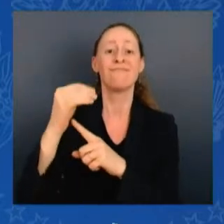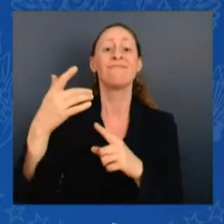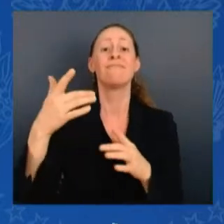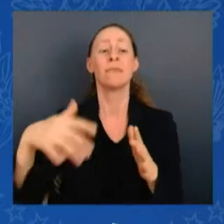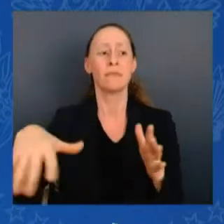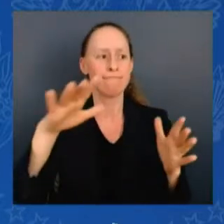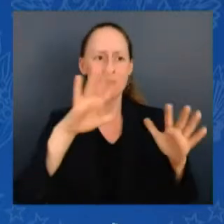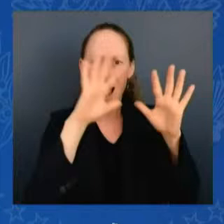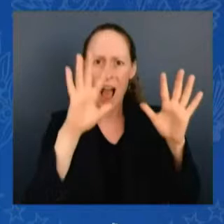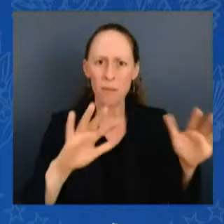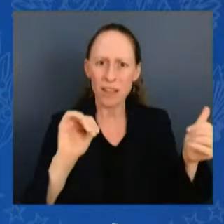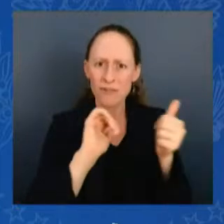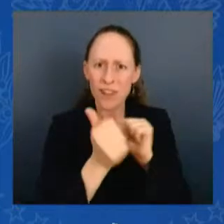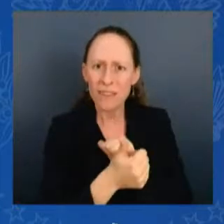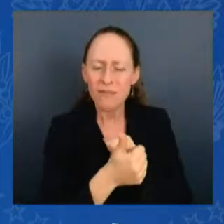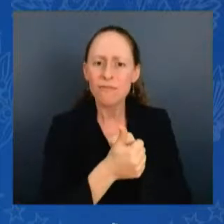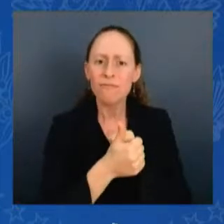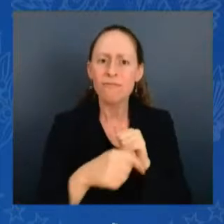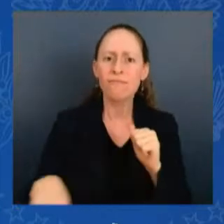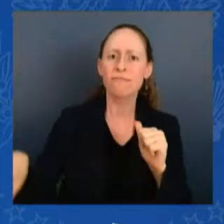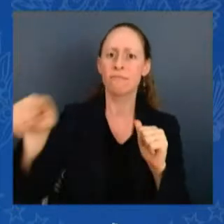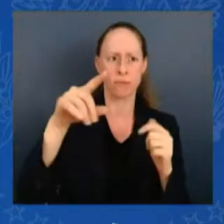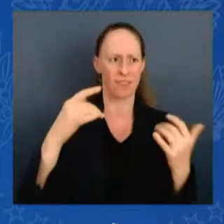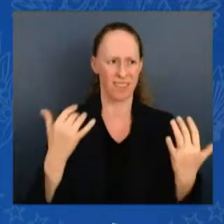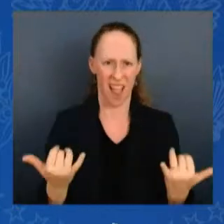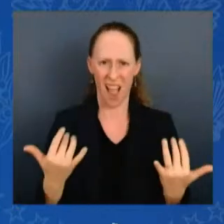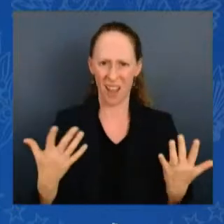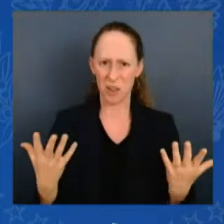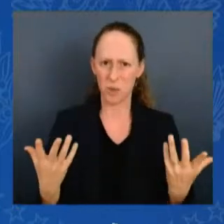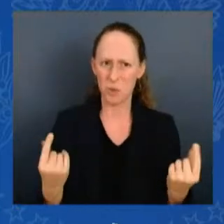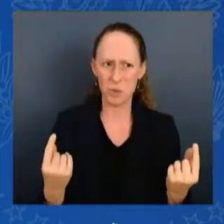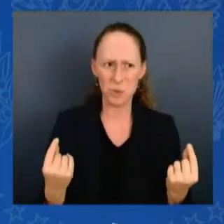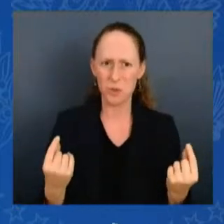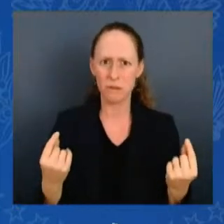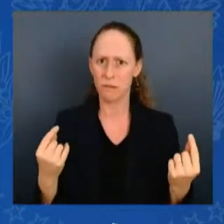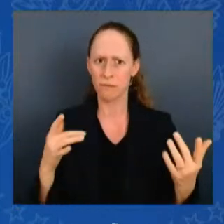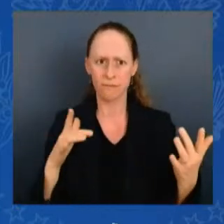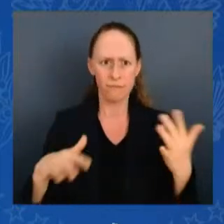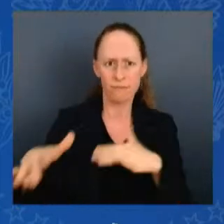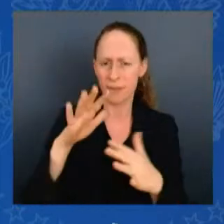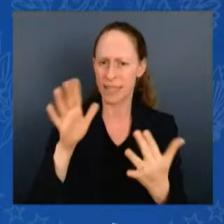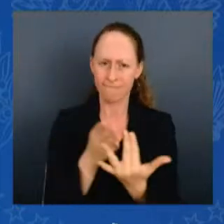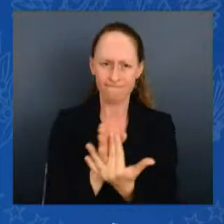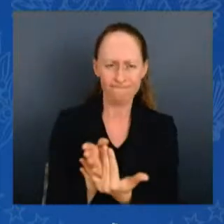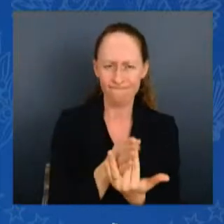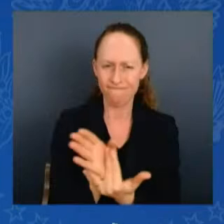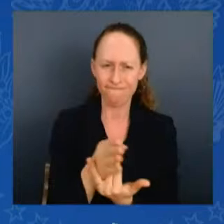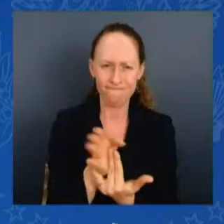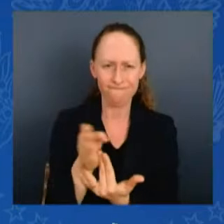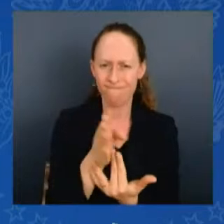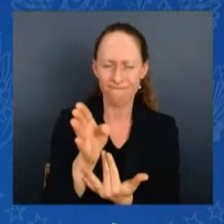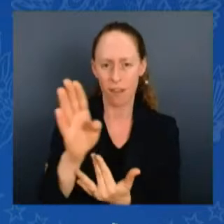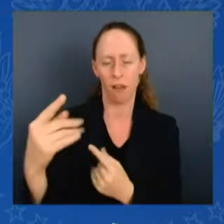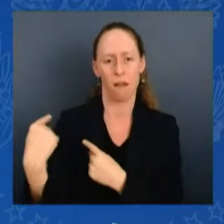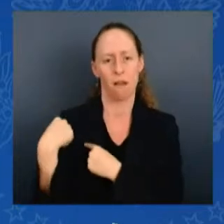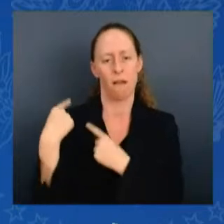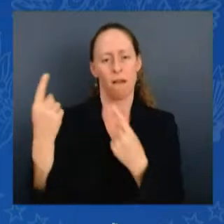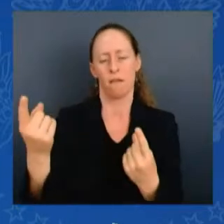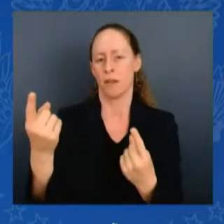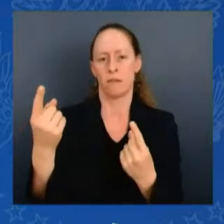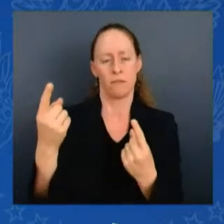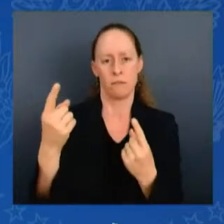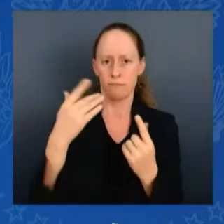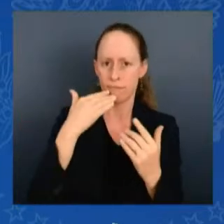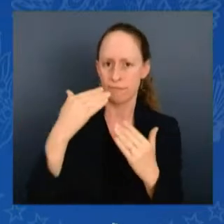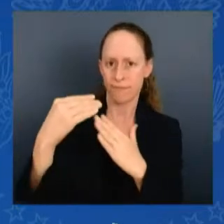to the most pressing challenges of our day. His tenure at NATO has been marked by groundbreaking initiatives. Under his